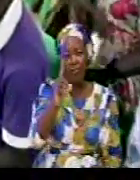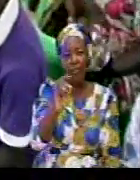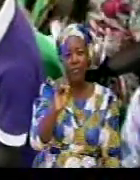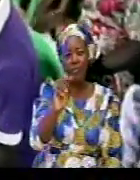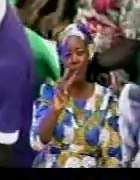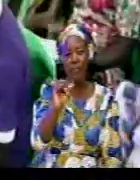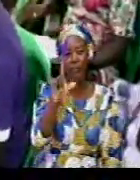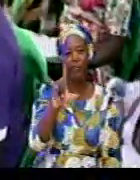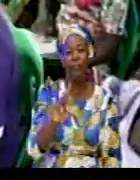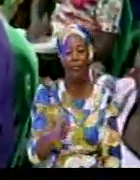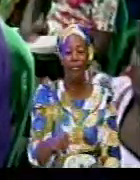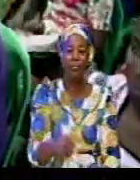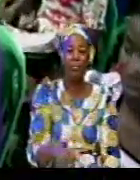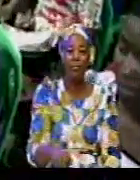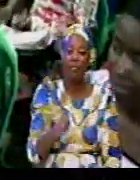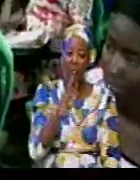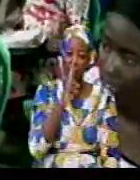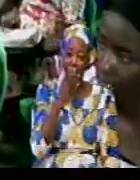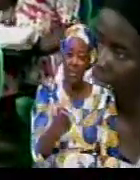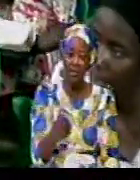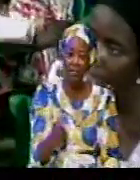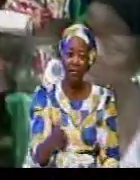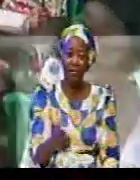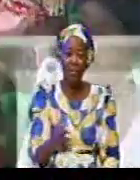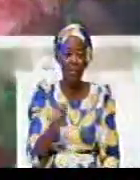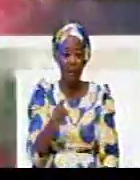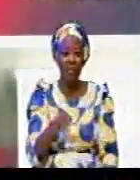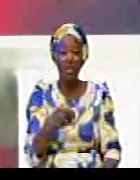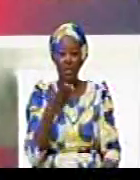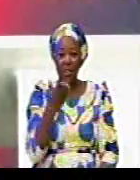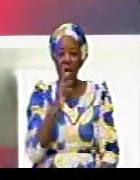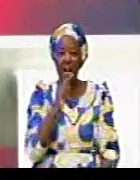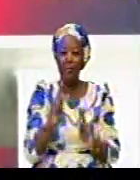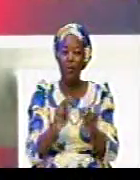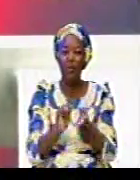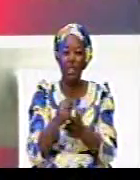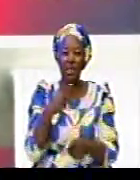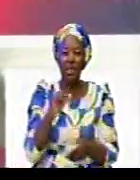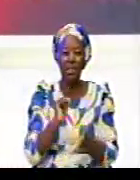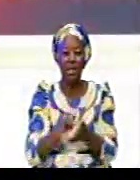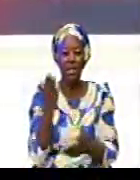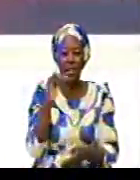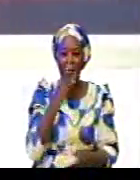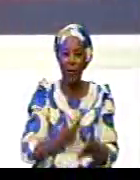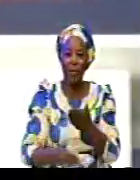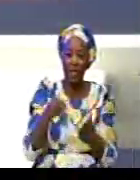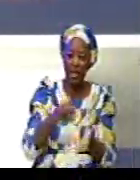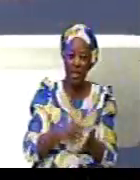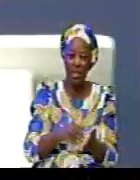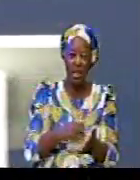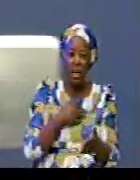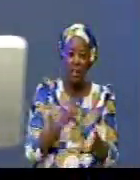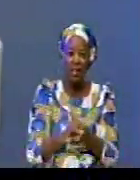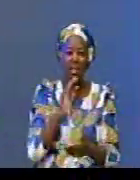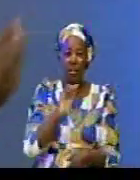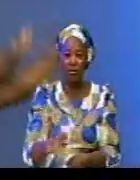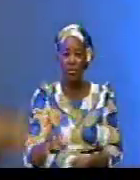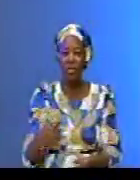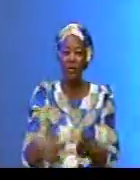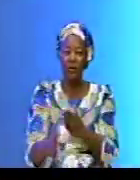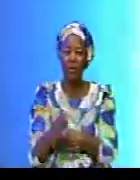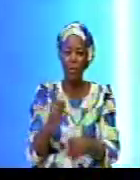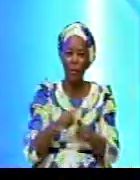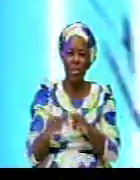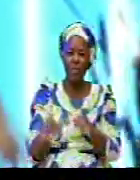victory over the devil. Are you there? You know, there are people, they say they